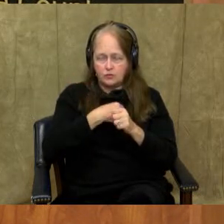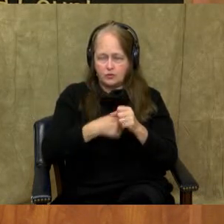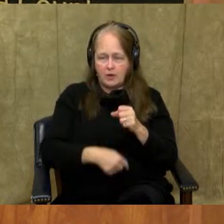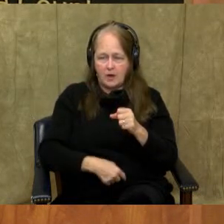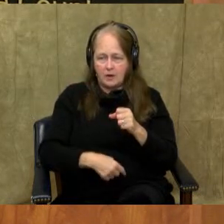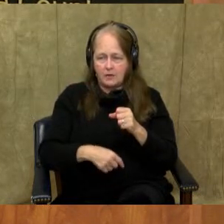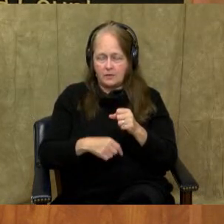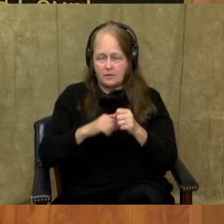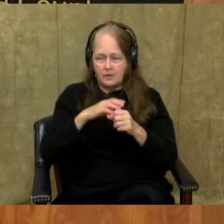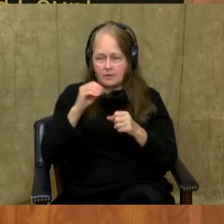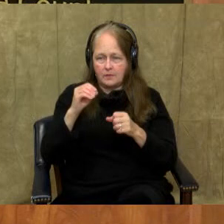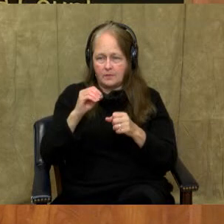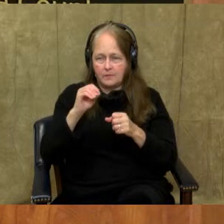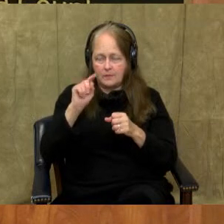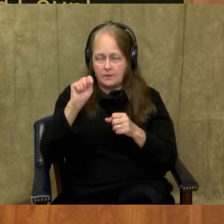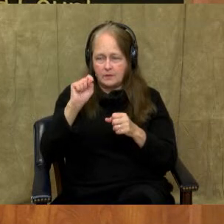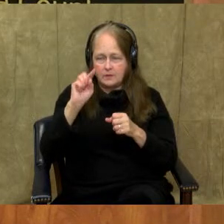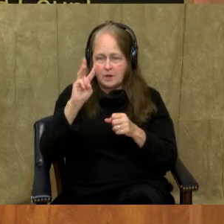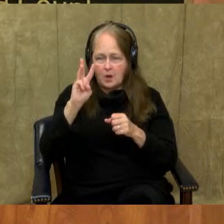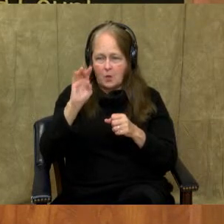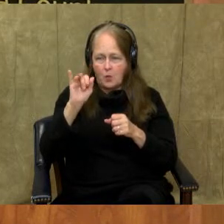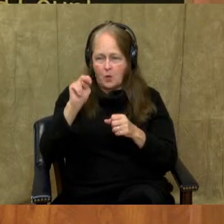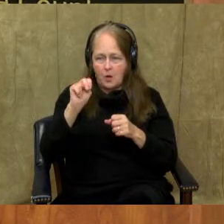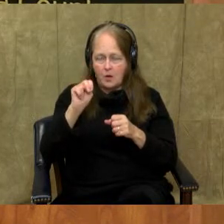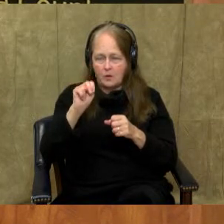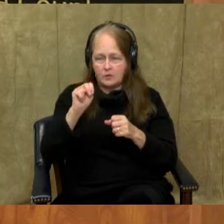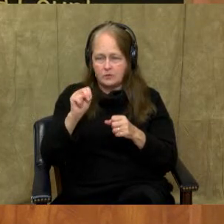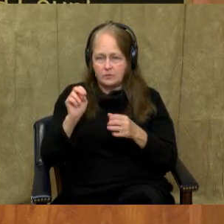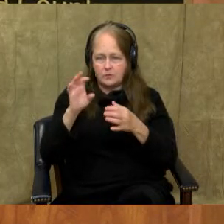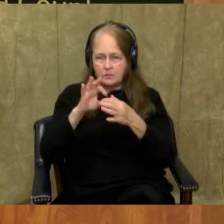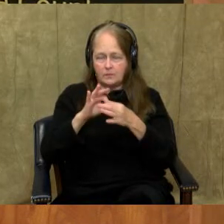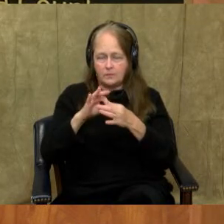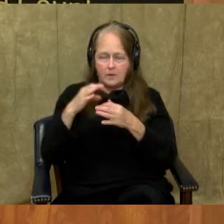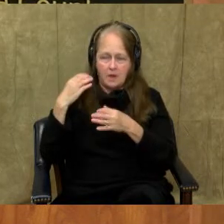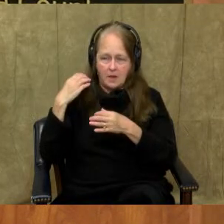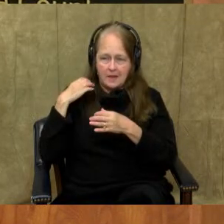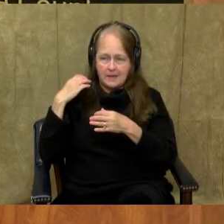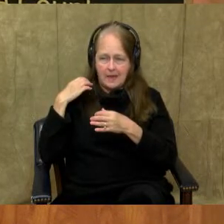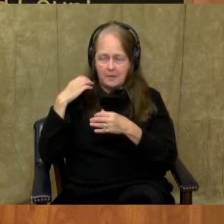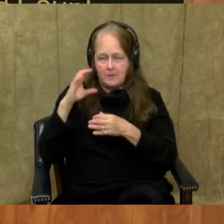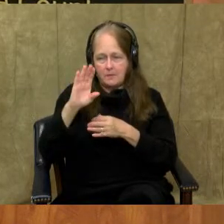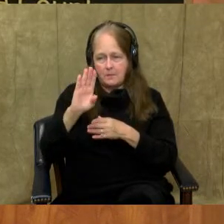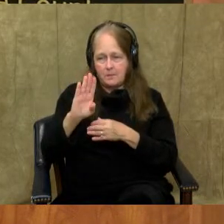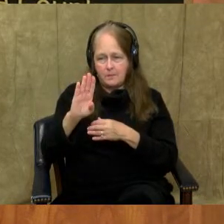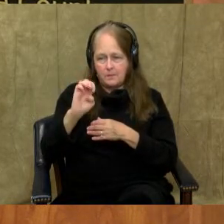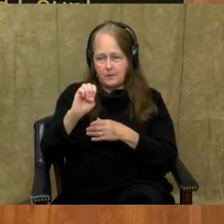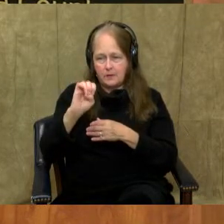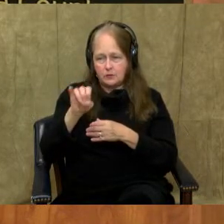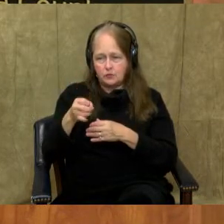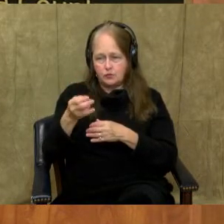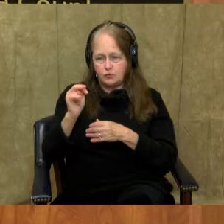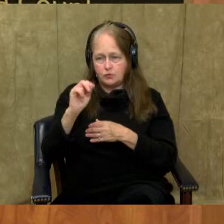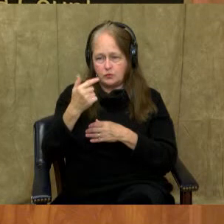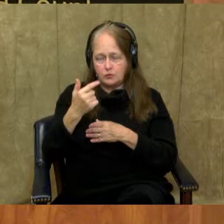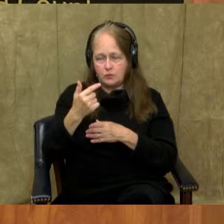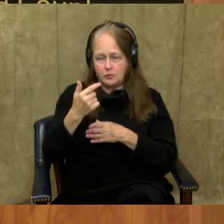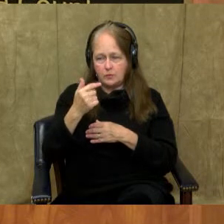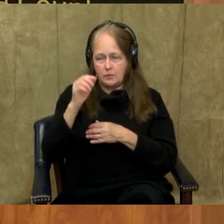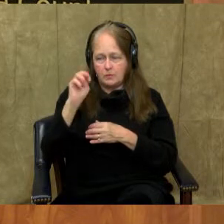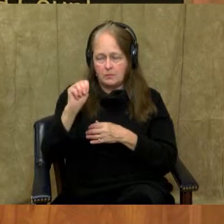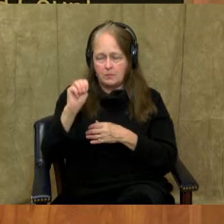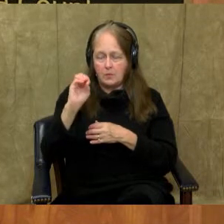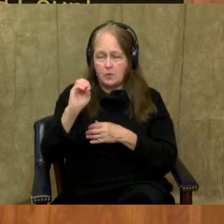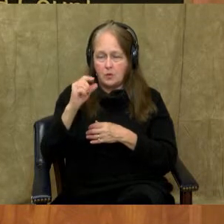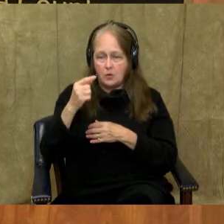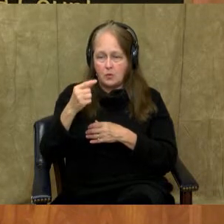part of that. Let's look at our capitals. The capital of China is Beijing. The capital of Mongolia